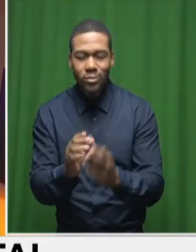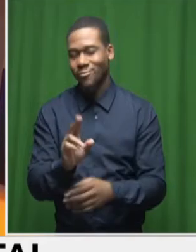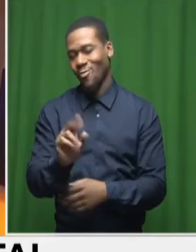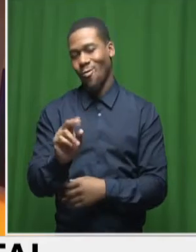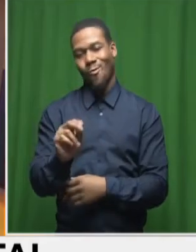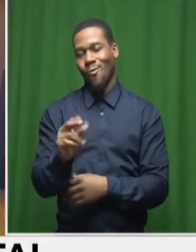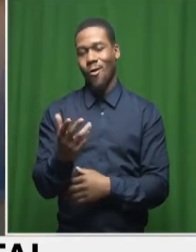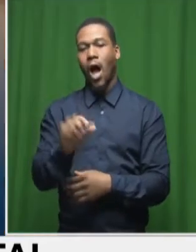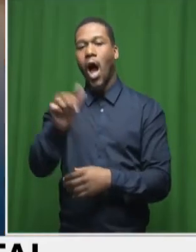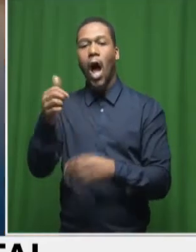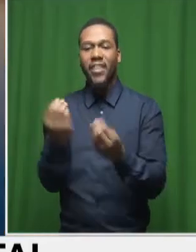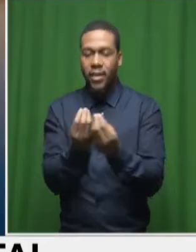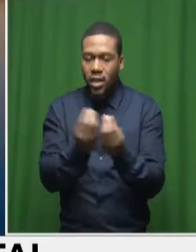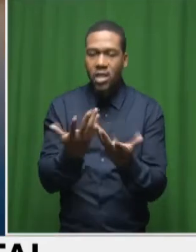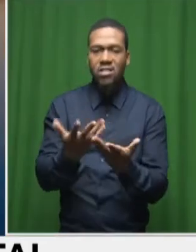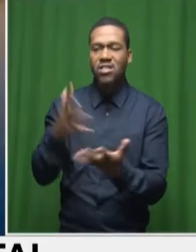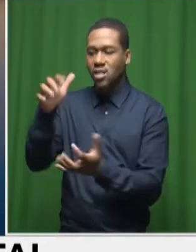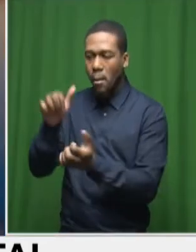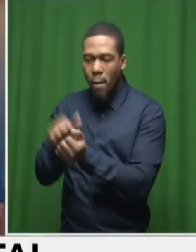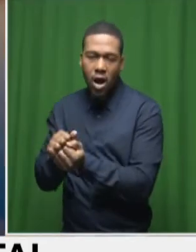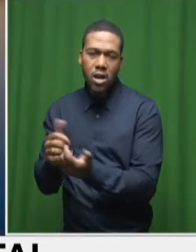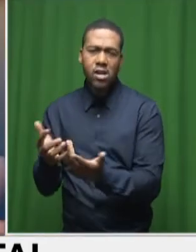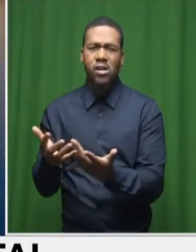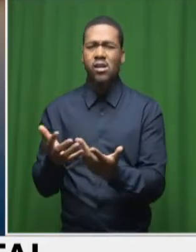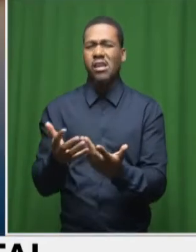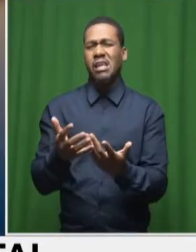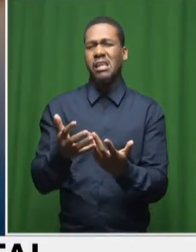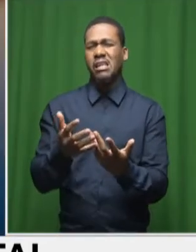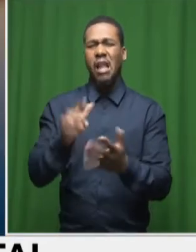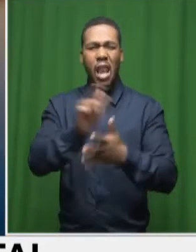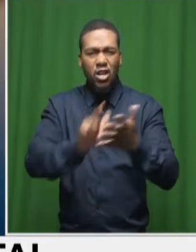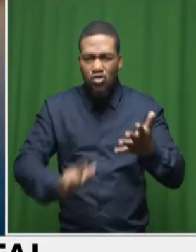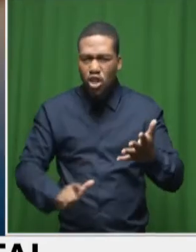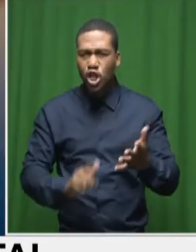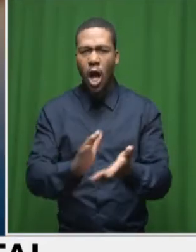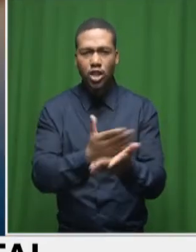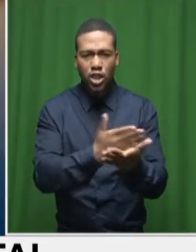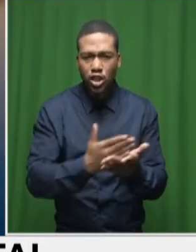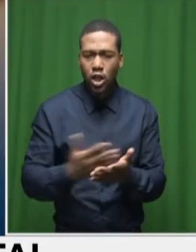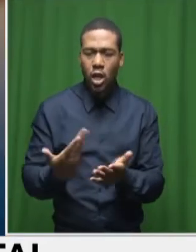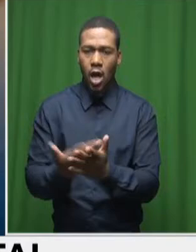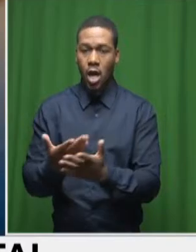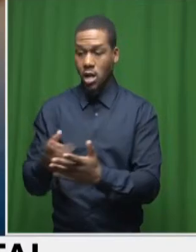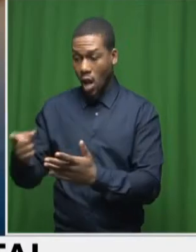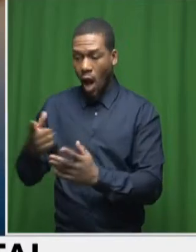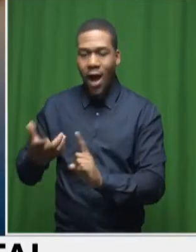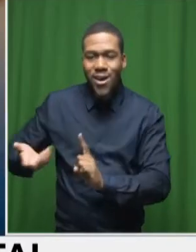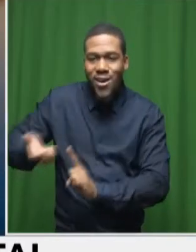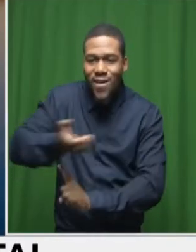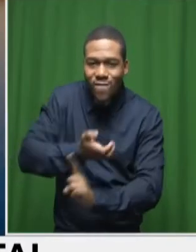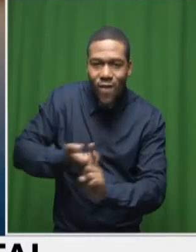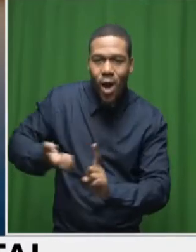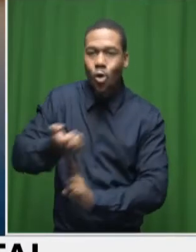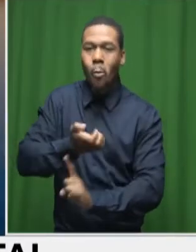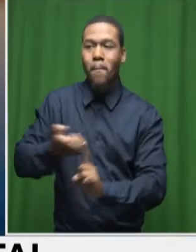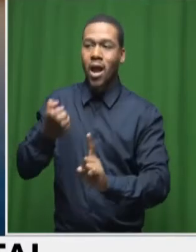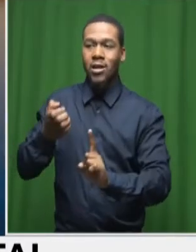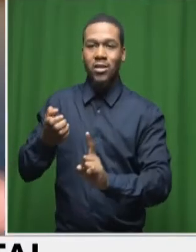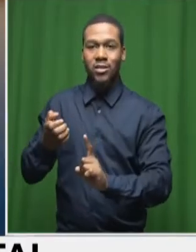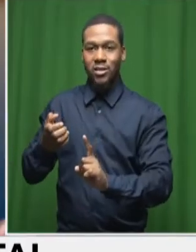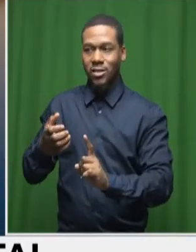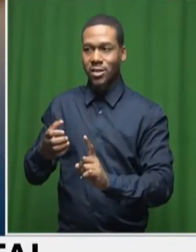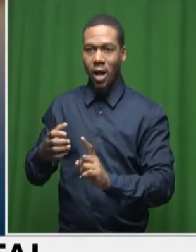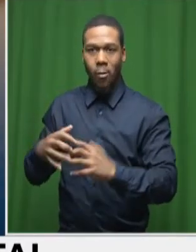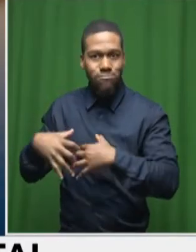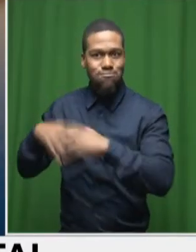by the lecturers and the authors themselves. So it creates an ecosystem whereby you're not just learning from a book, but you're getting something